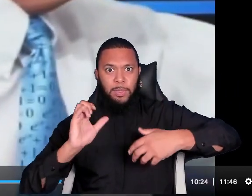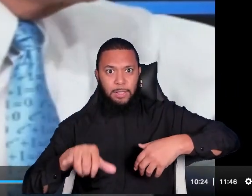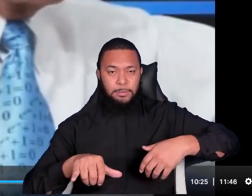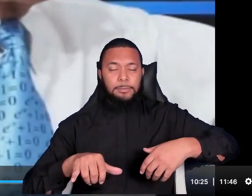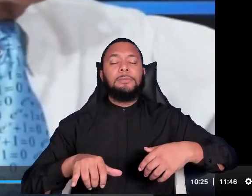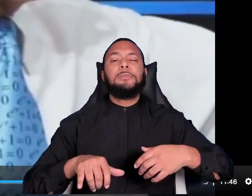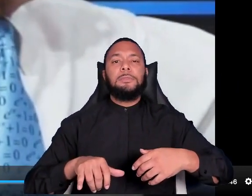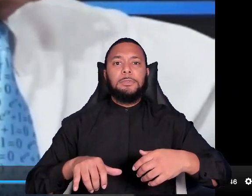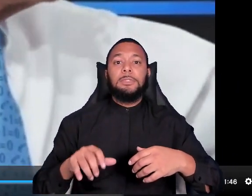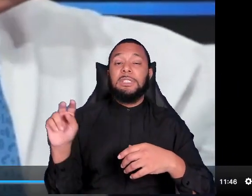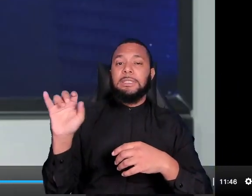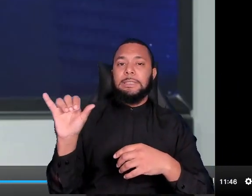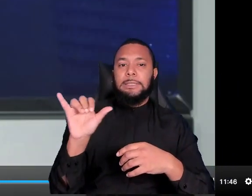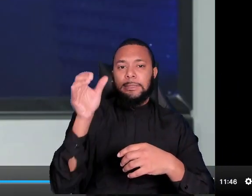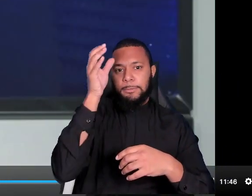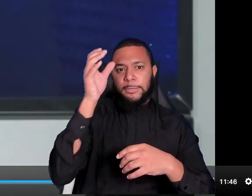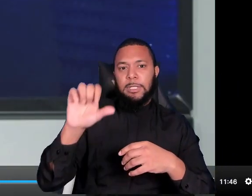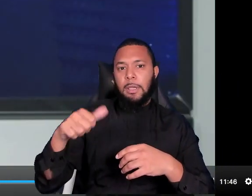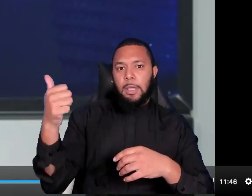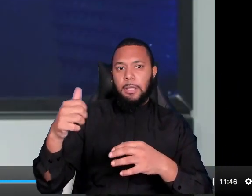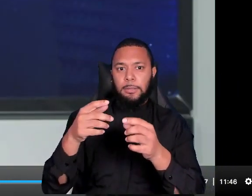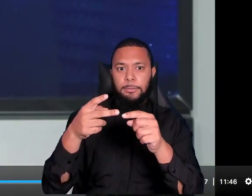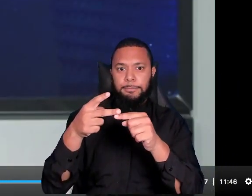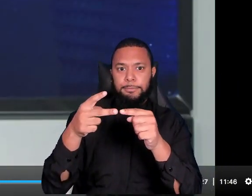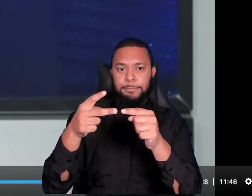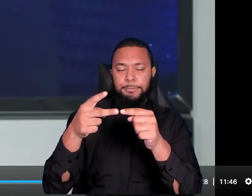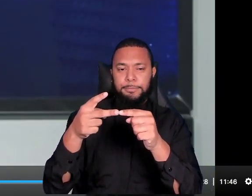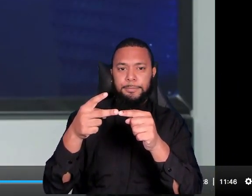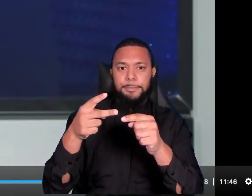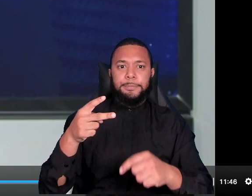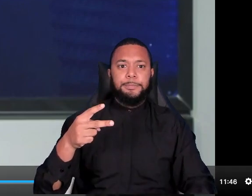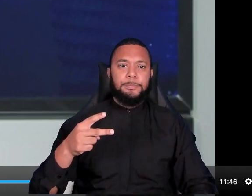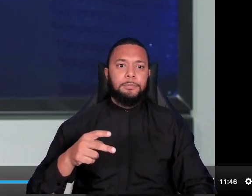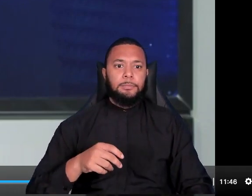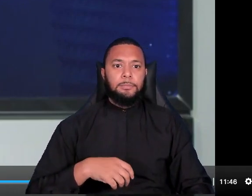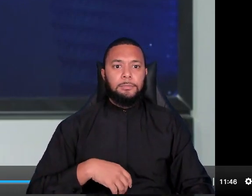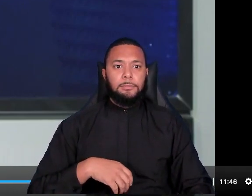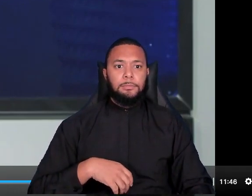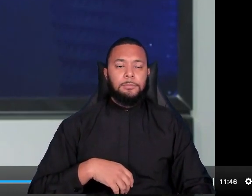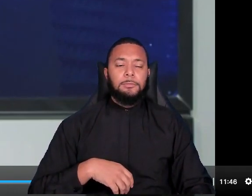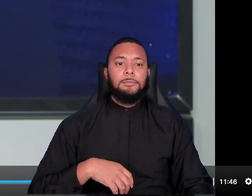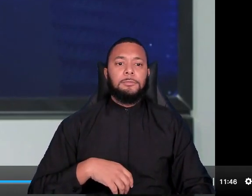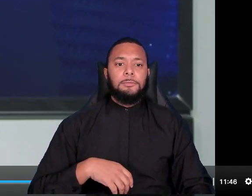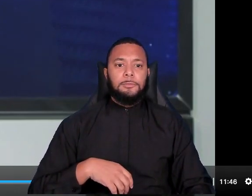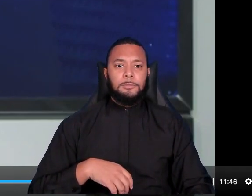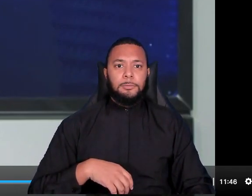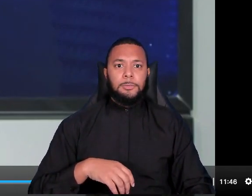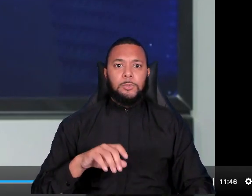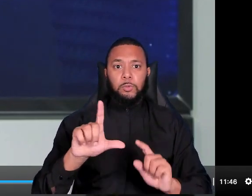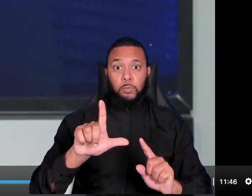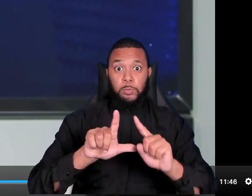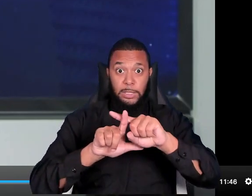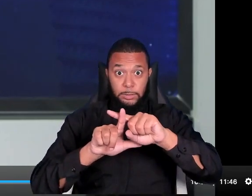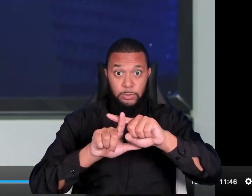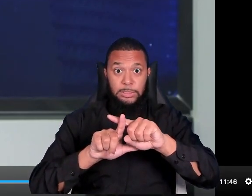let's do the same thing with this one. This one has a y-intercept of -3,